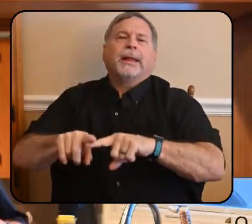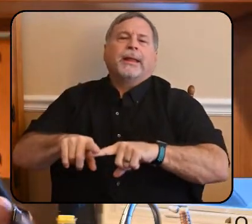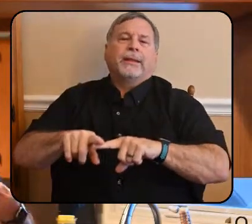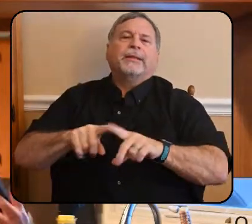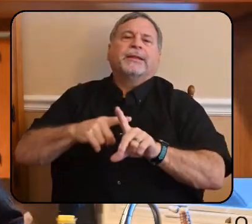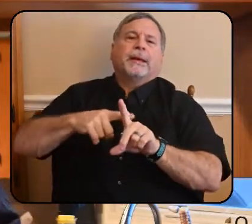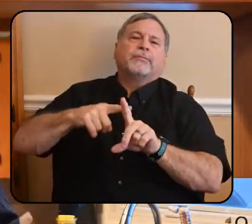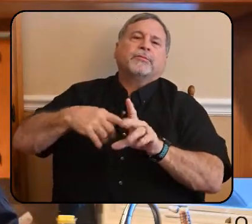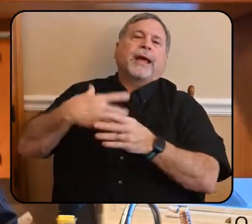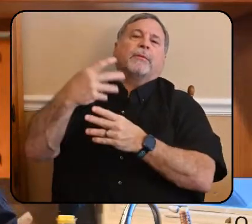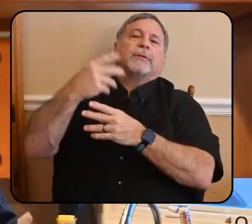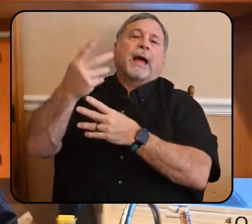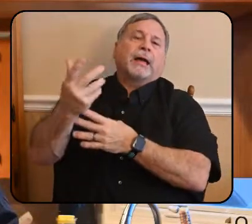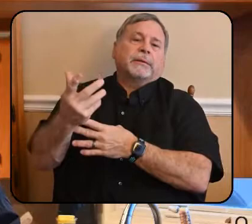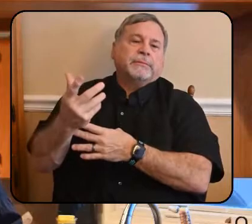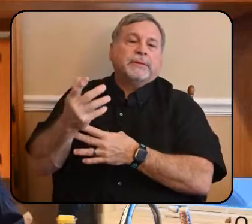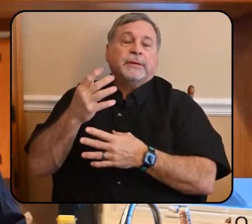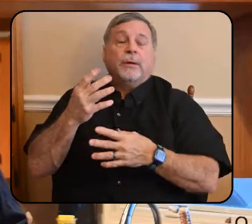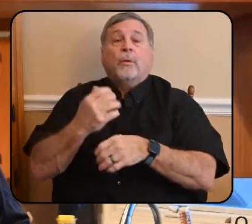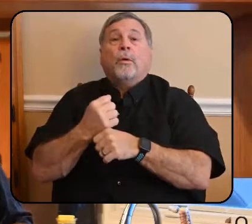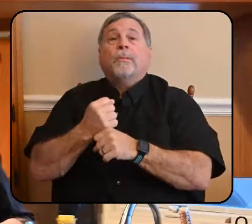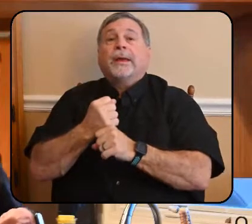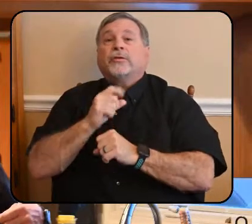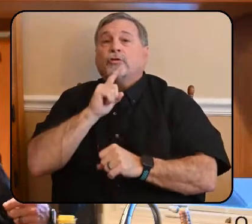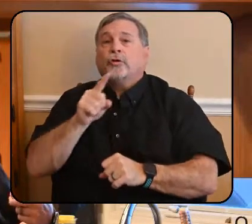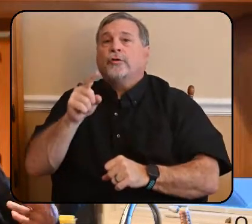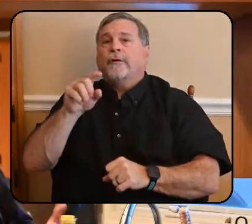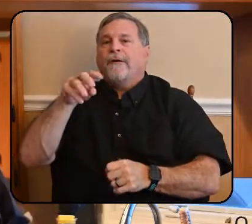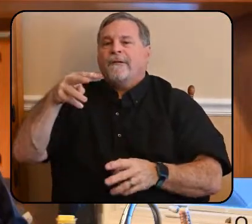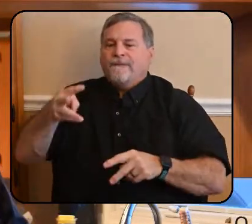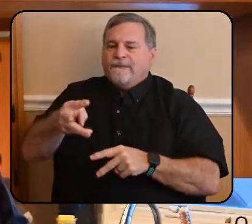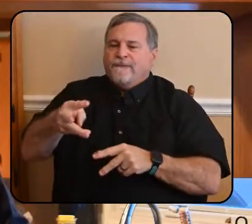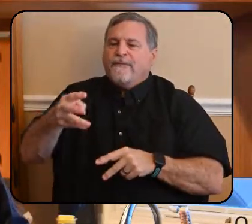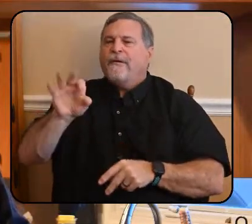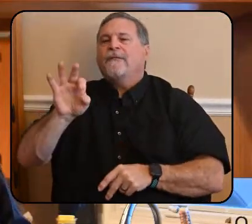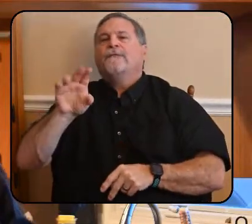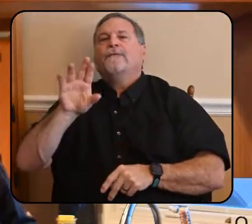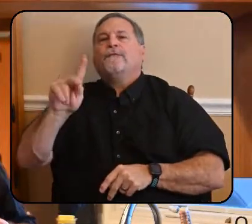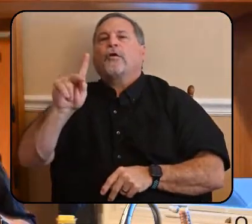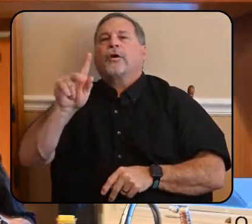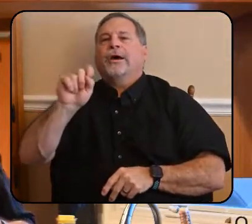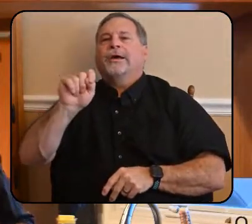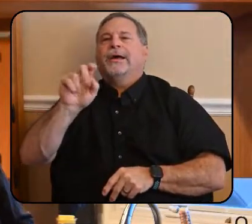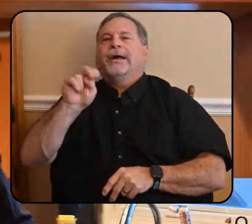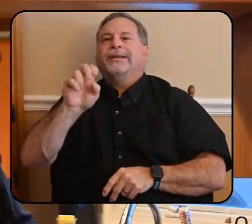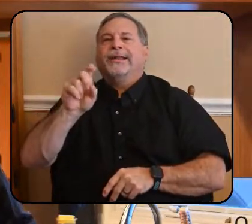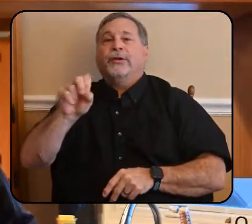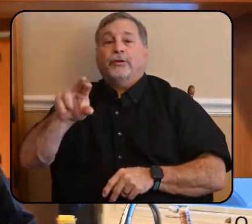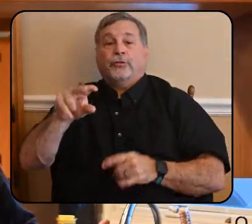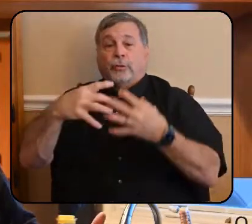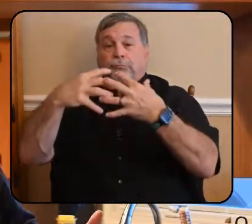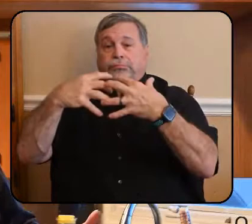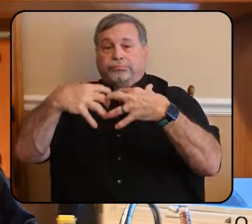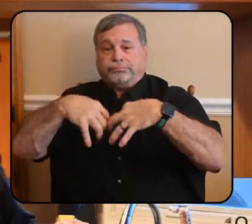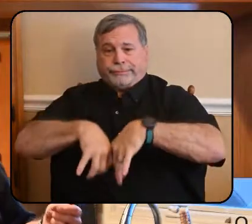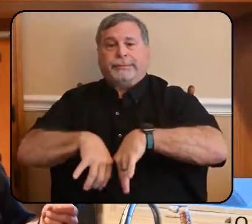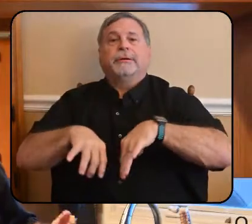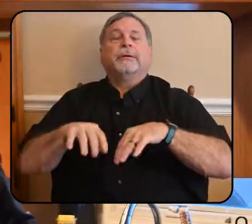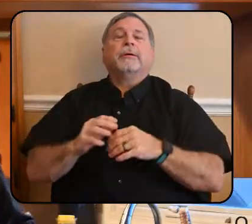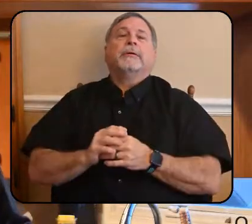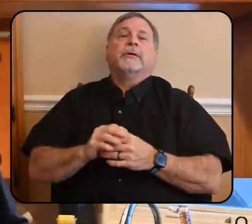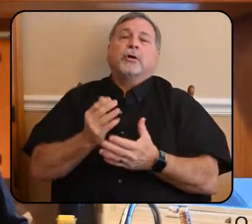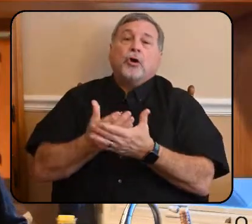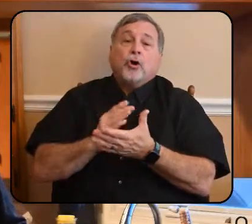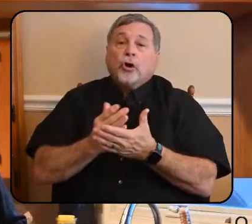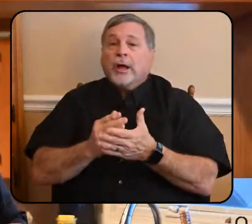outside. You want to make sure it's fork tender. Some people like it to break away quite a bit more, so again, cook it a little bit longer. Low